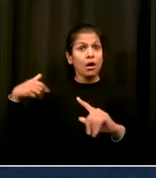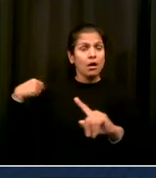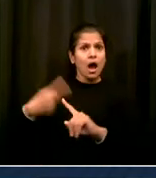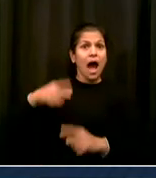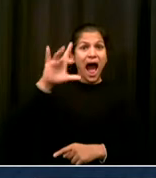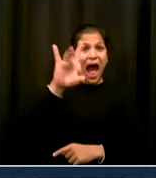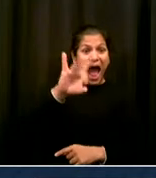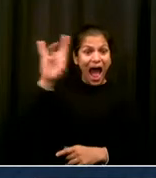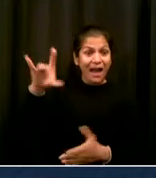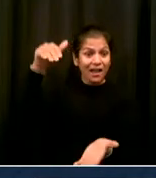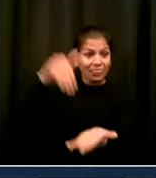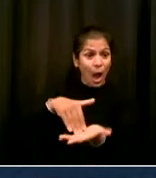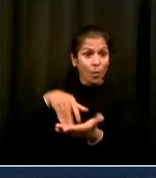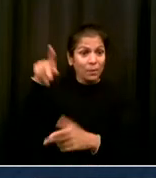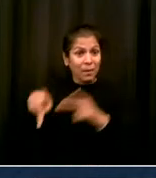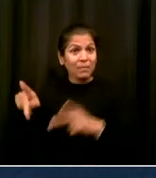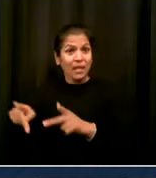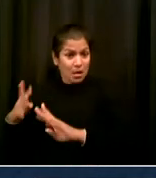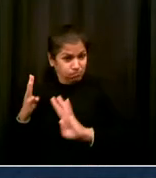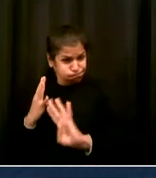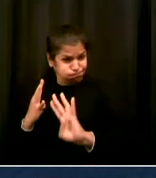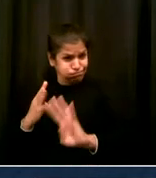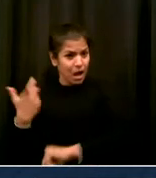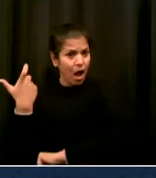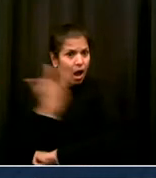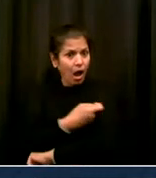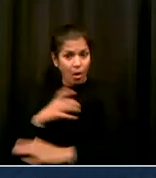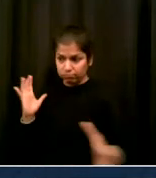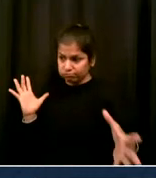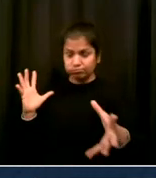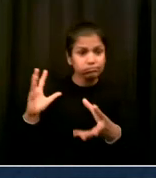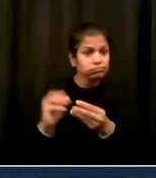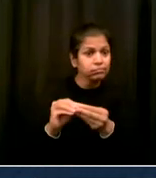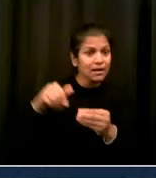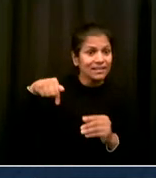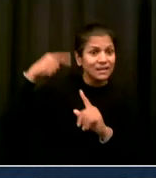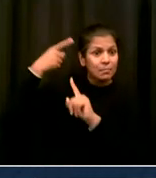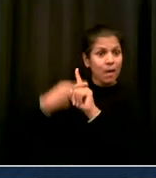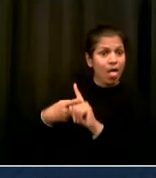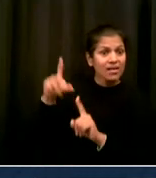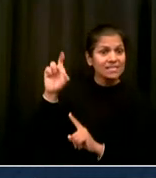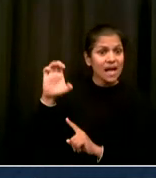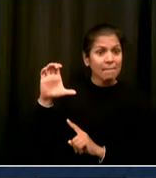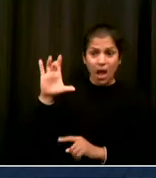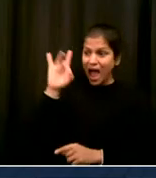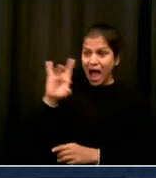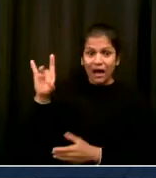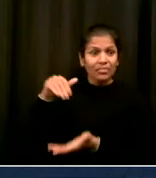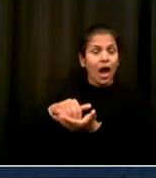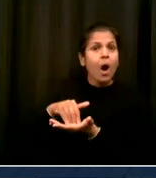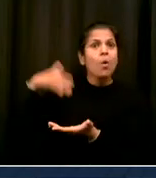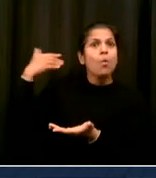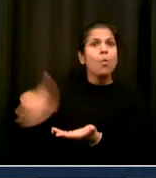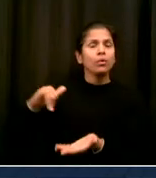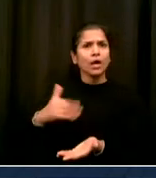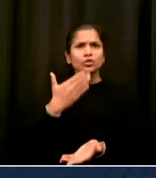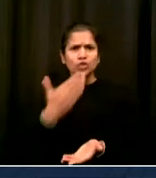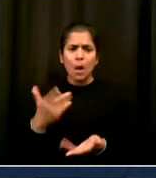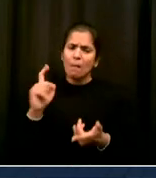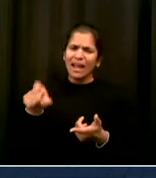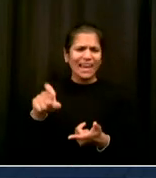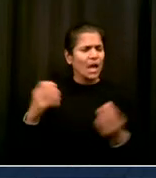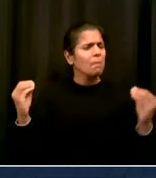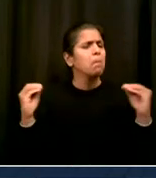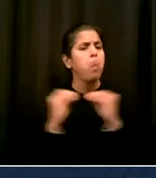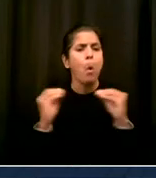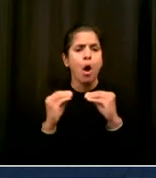every day to speed up and reach more and more people, and we're committed to doing that. So we know that we have the